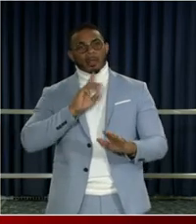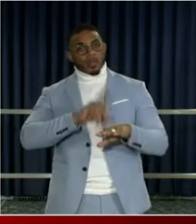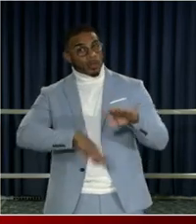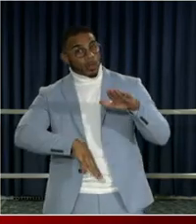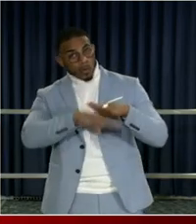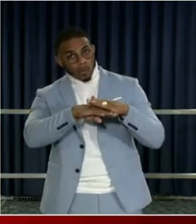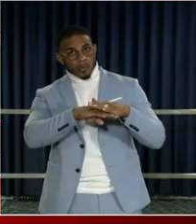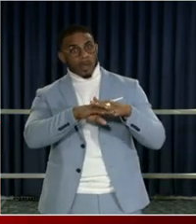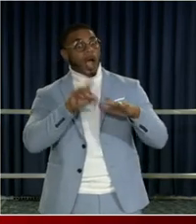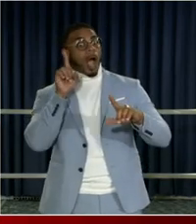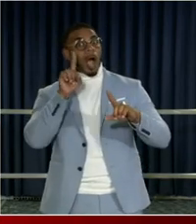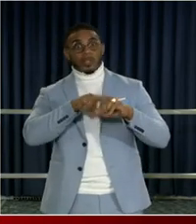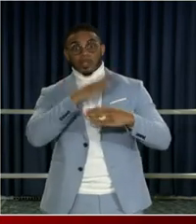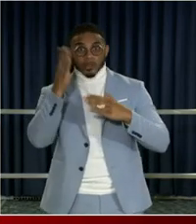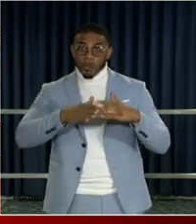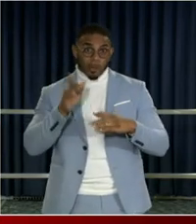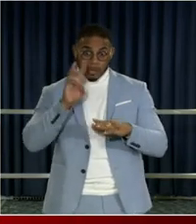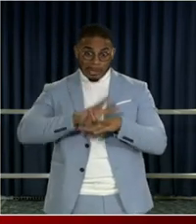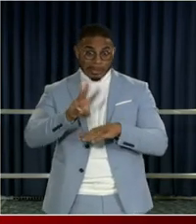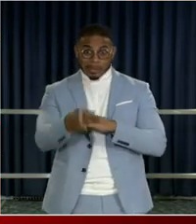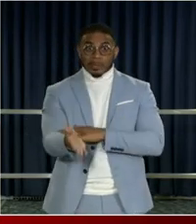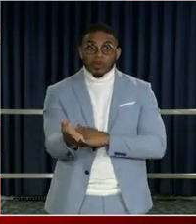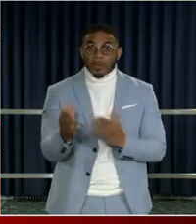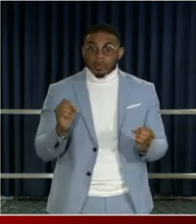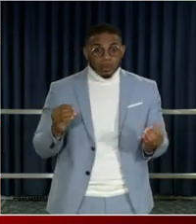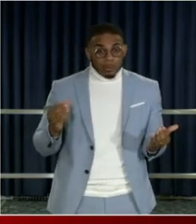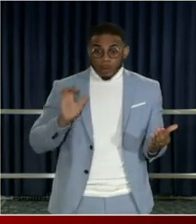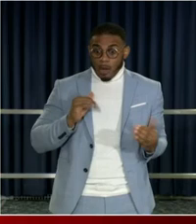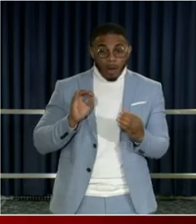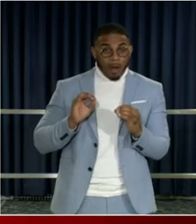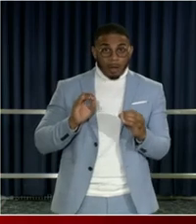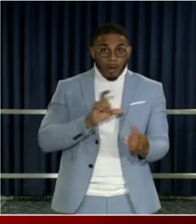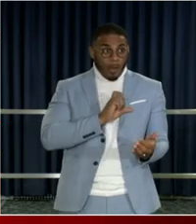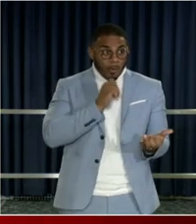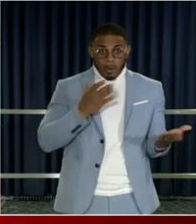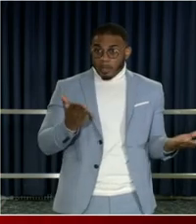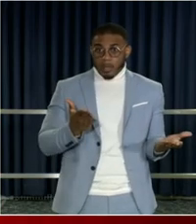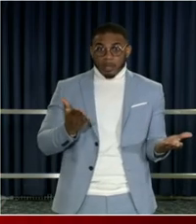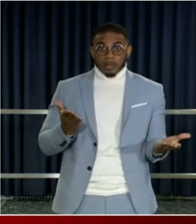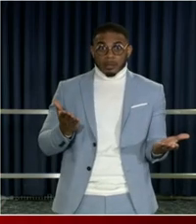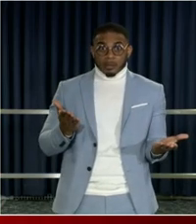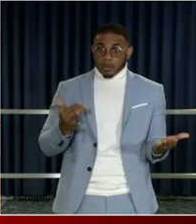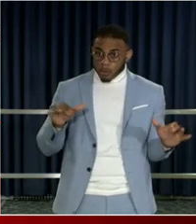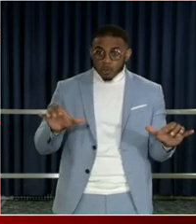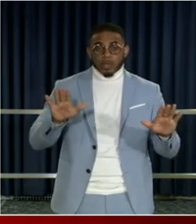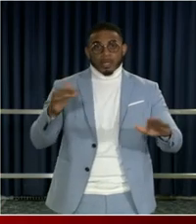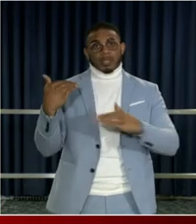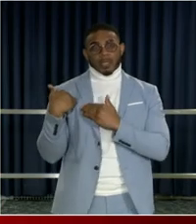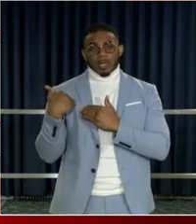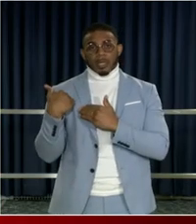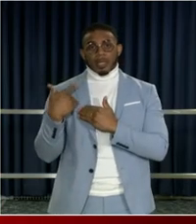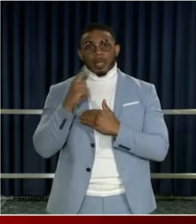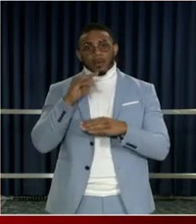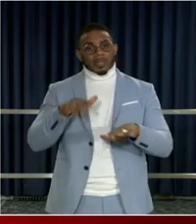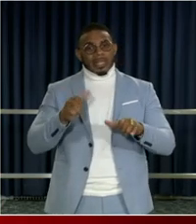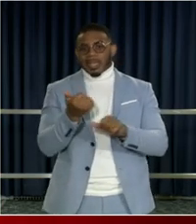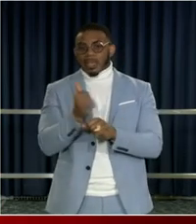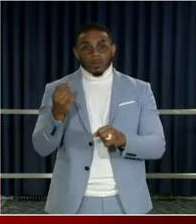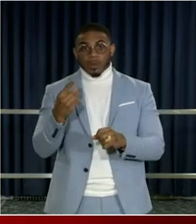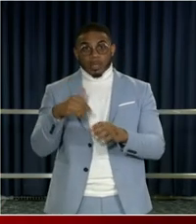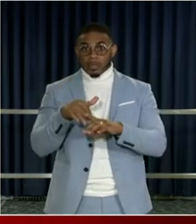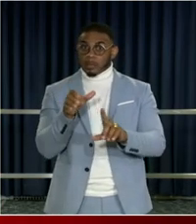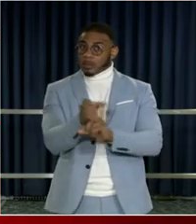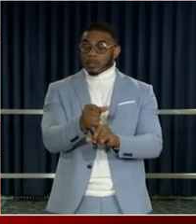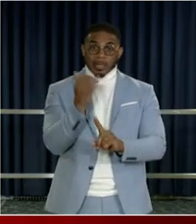until it's over, and that's 6 a.m. So our officers are here. They're here and they're doing their jobs, and they will take anyone